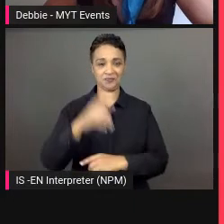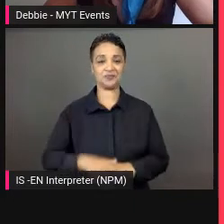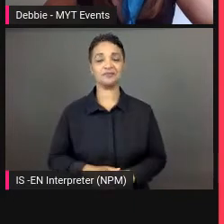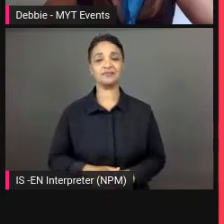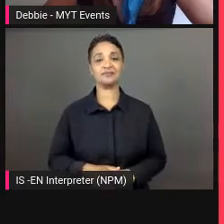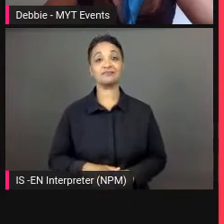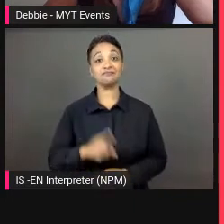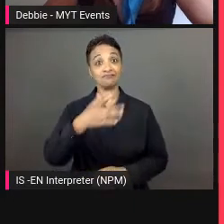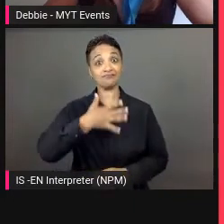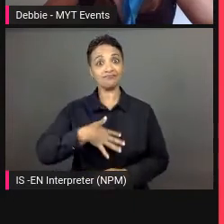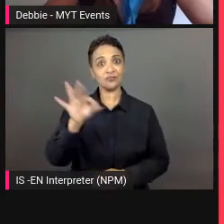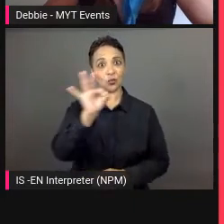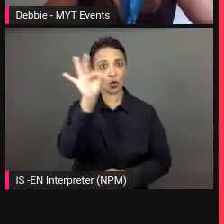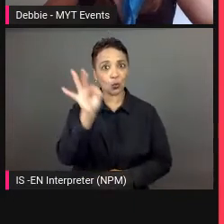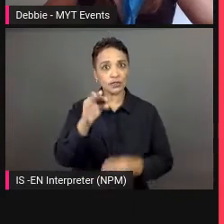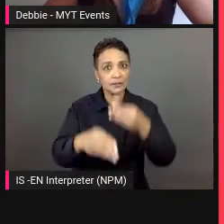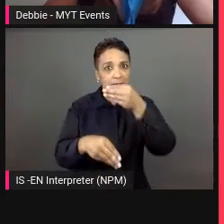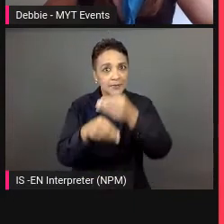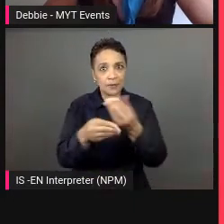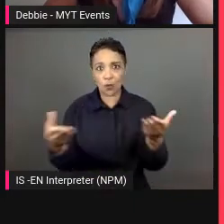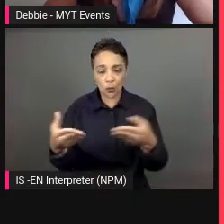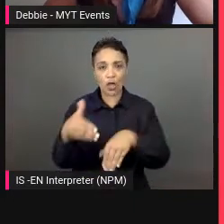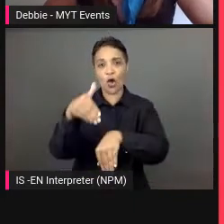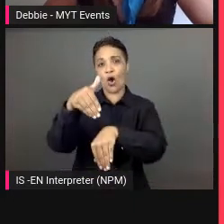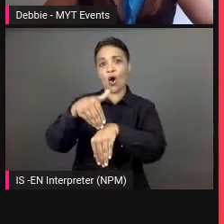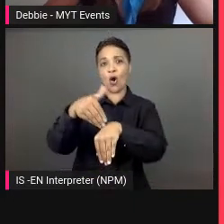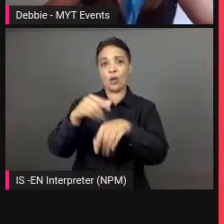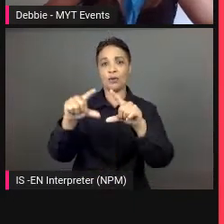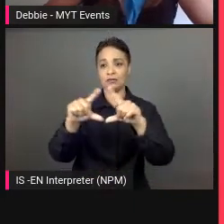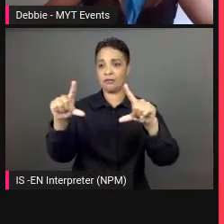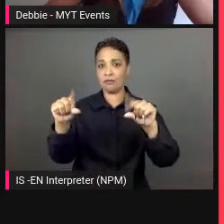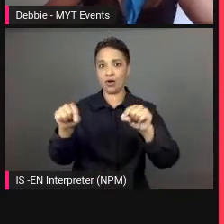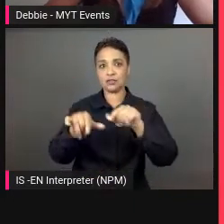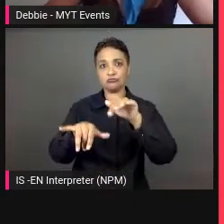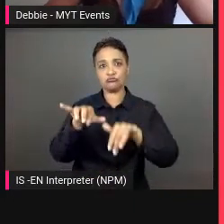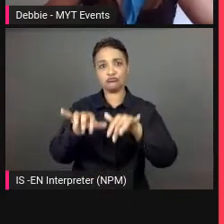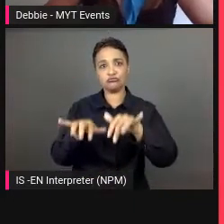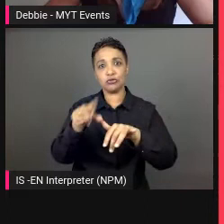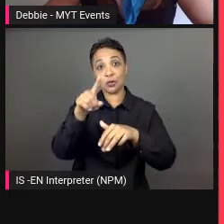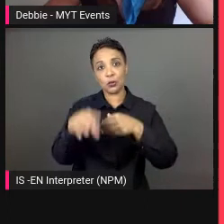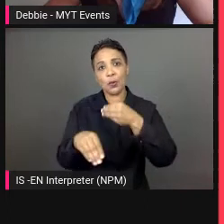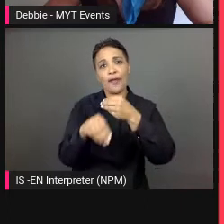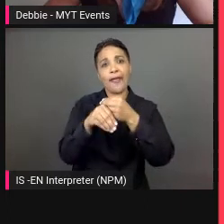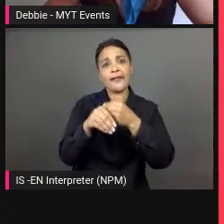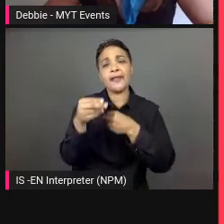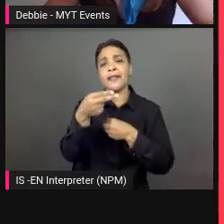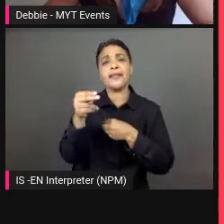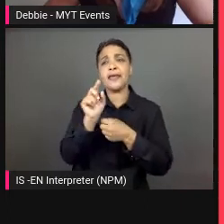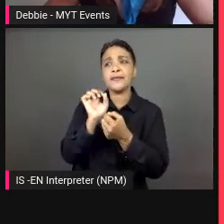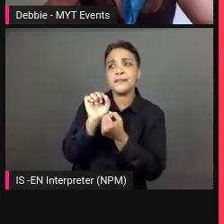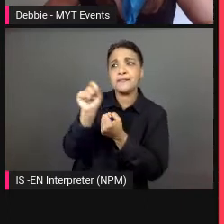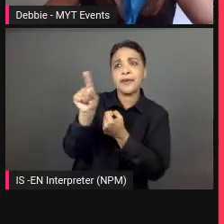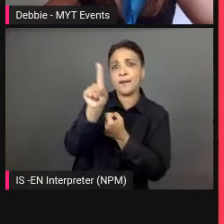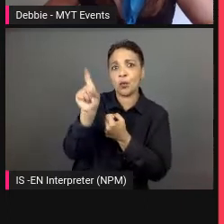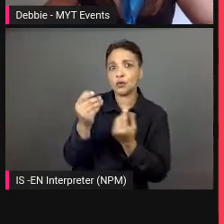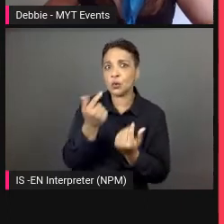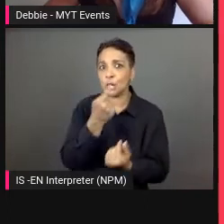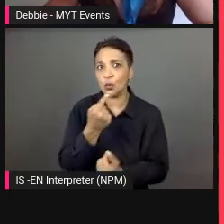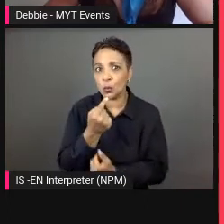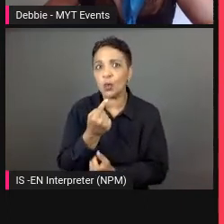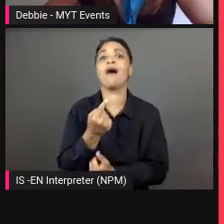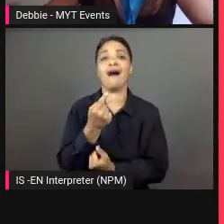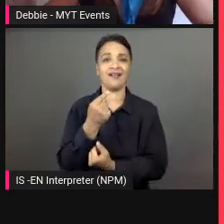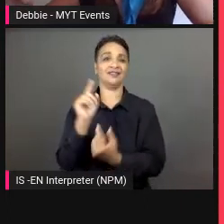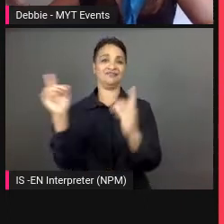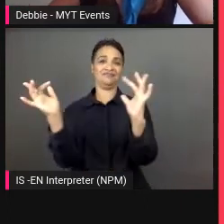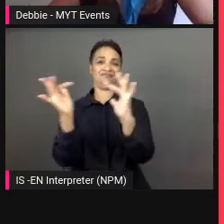add your questions in the comments box. So please ensure to add the name of the panelists you'd like to address. And you'll also be able